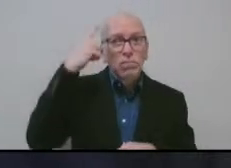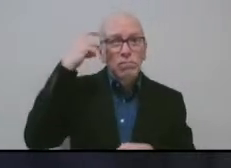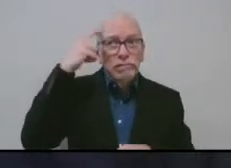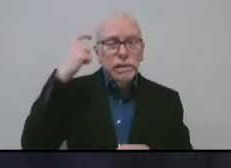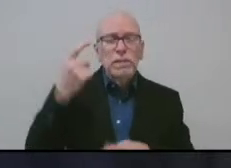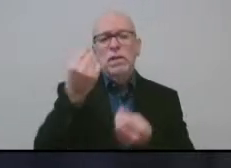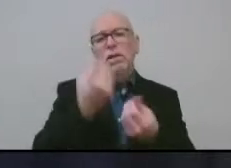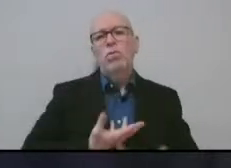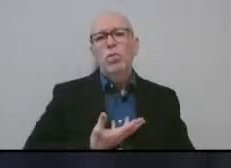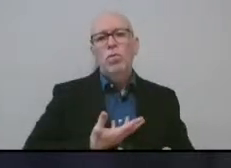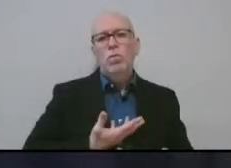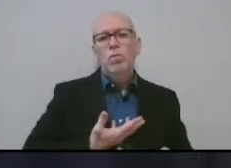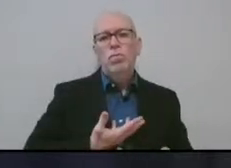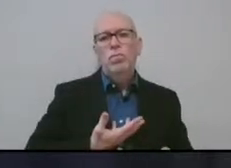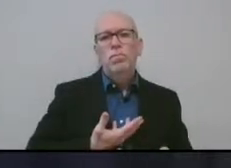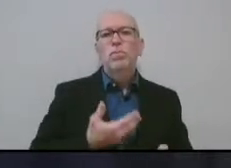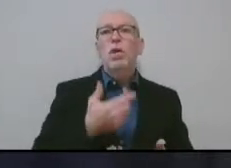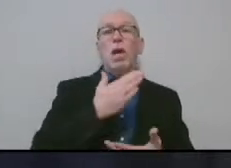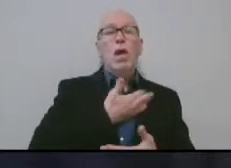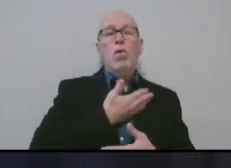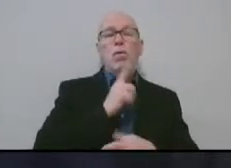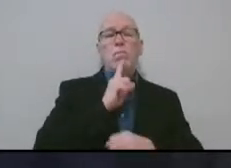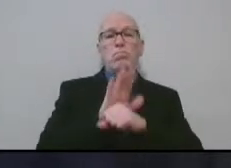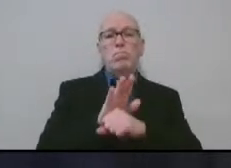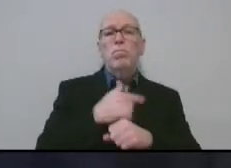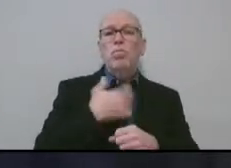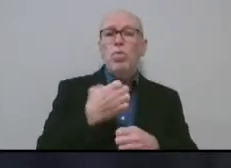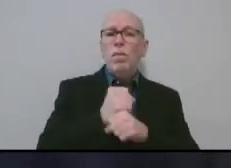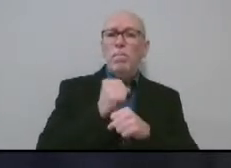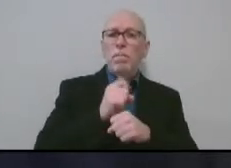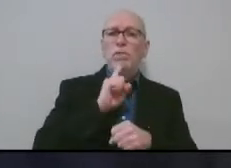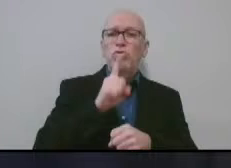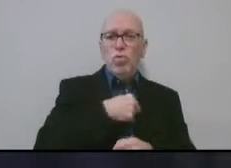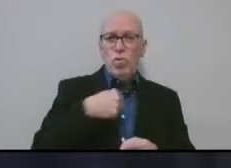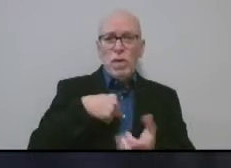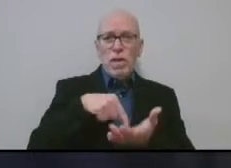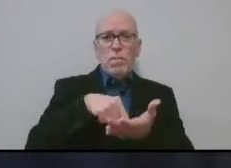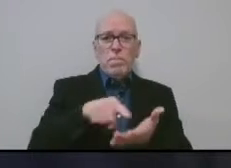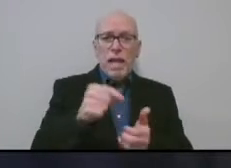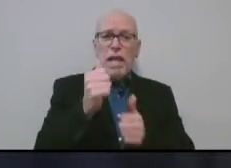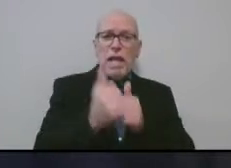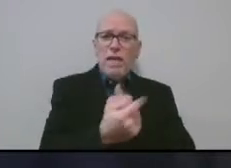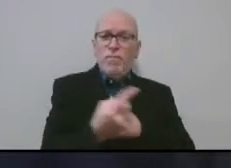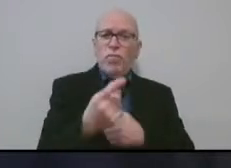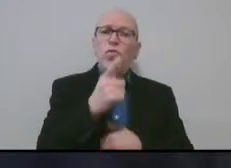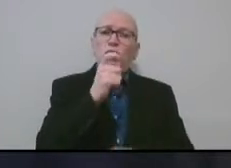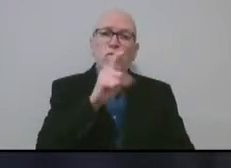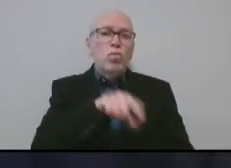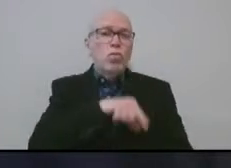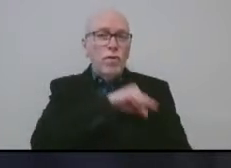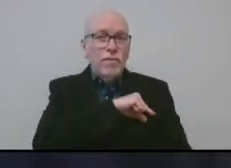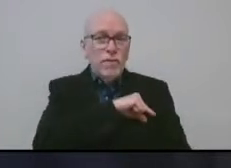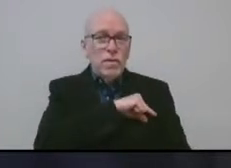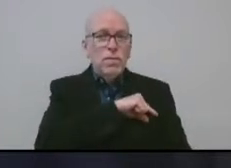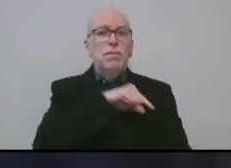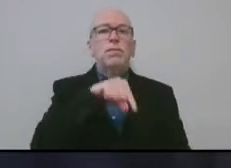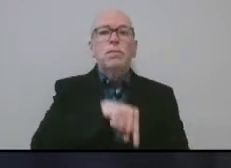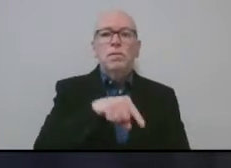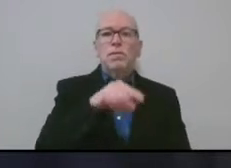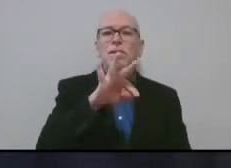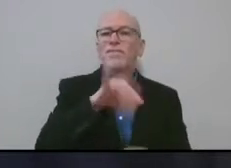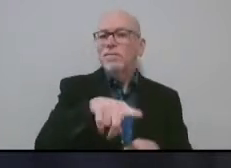Our commitment is to ensure that we pay every eligible Hoosier the benefits that they're entitled